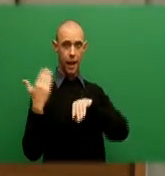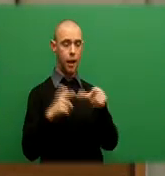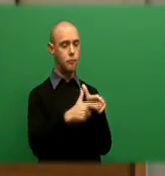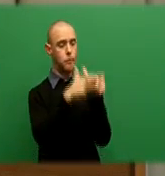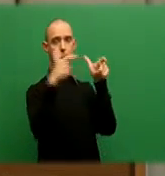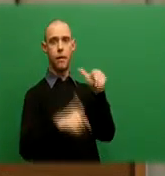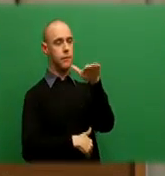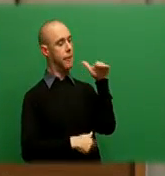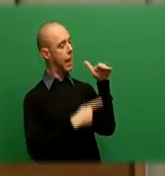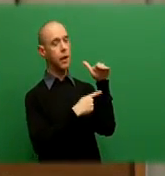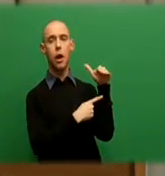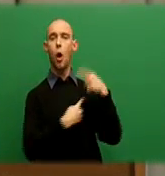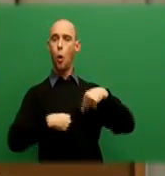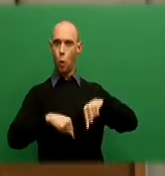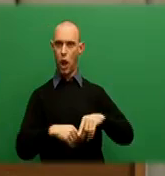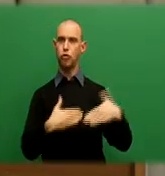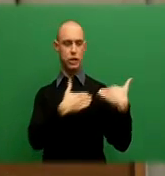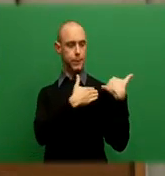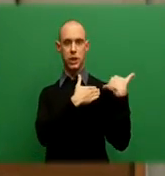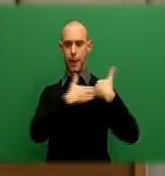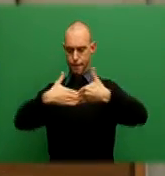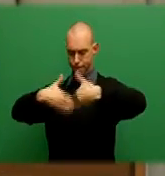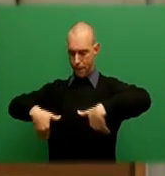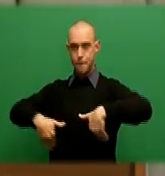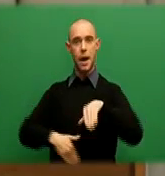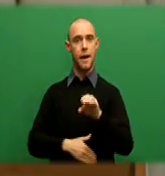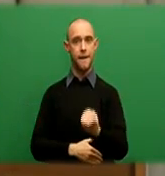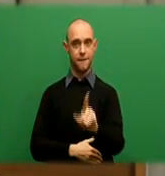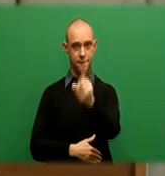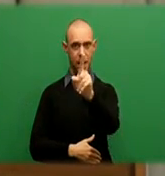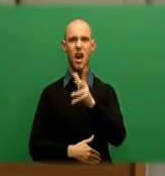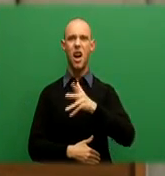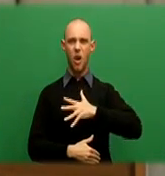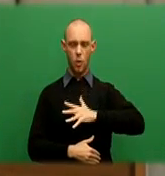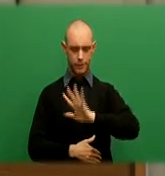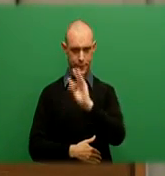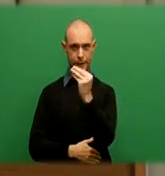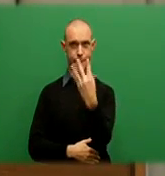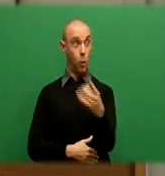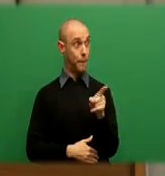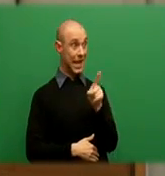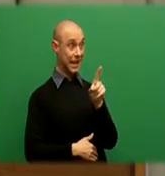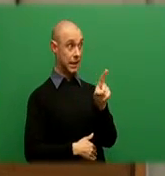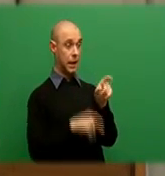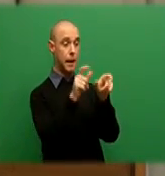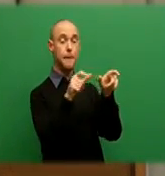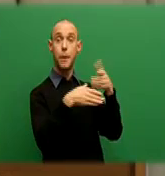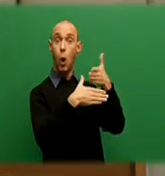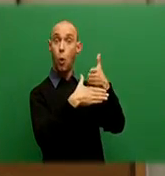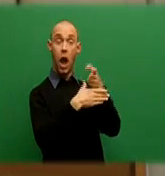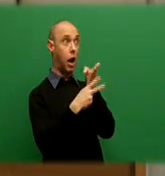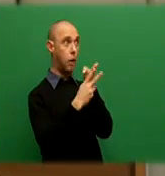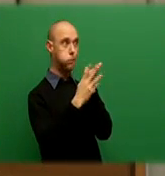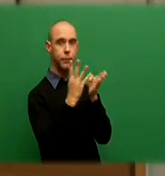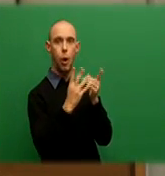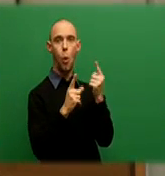to be under threat, you can rest assured that the good men and women of the South African Reserve Bank will